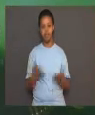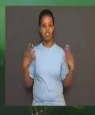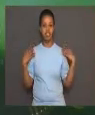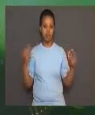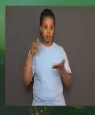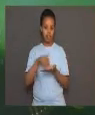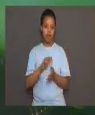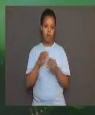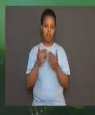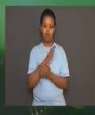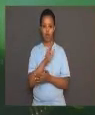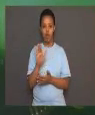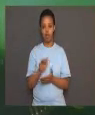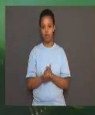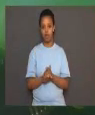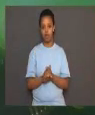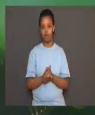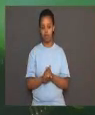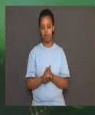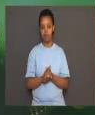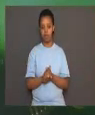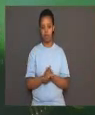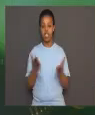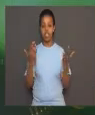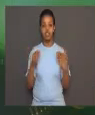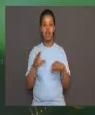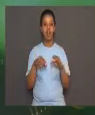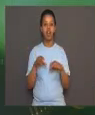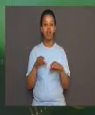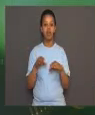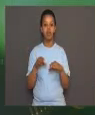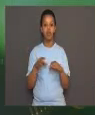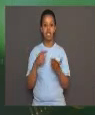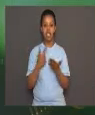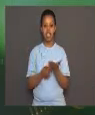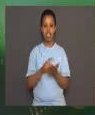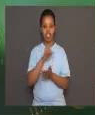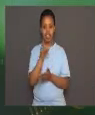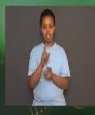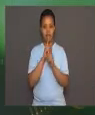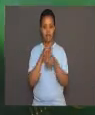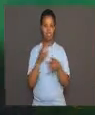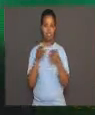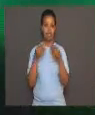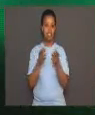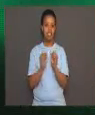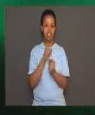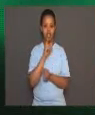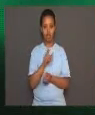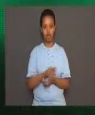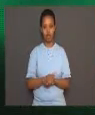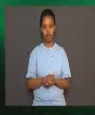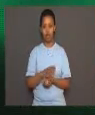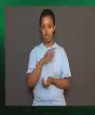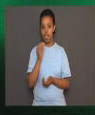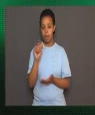Hello again, students. I hope you were able to answer this question. If